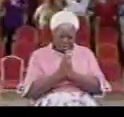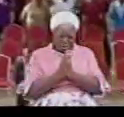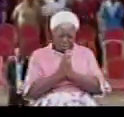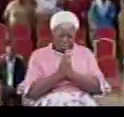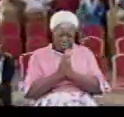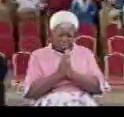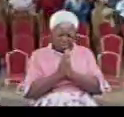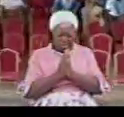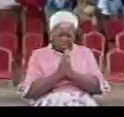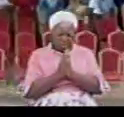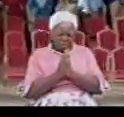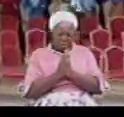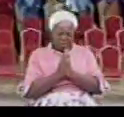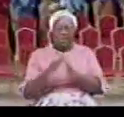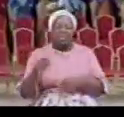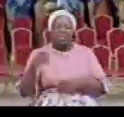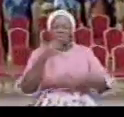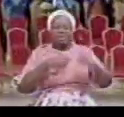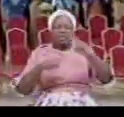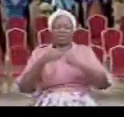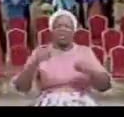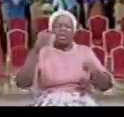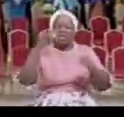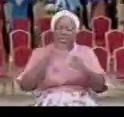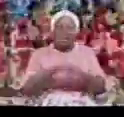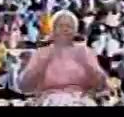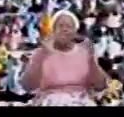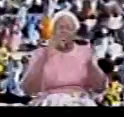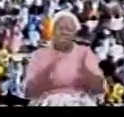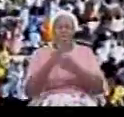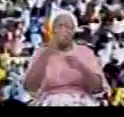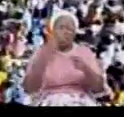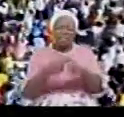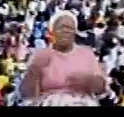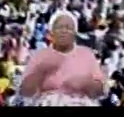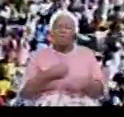I said, in Jesus' name we pray.